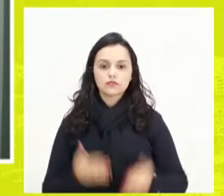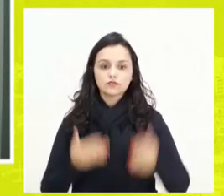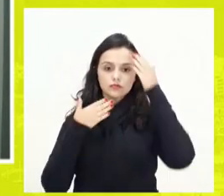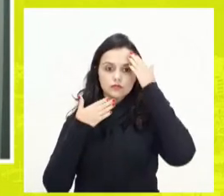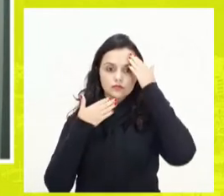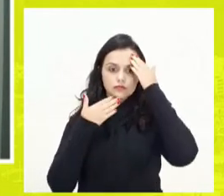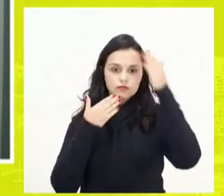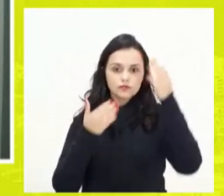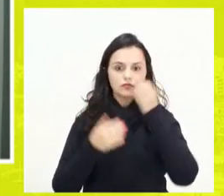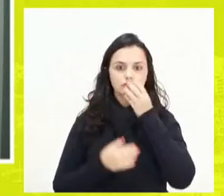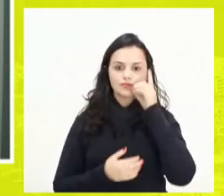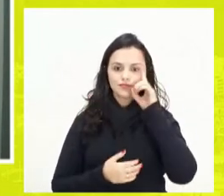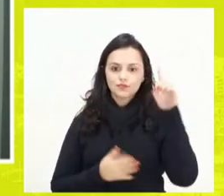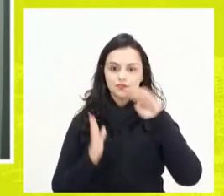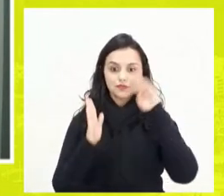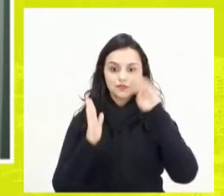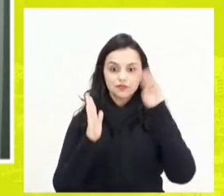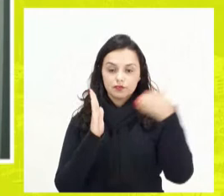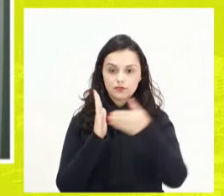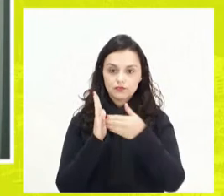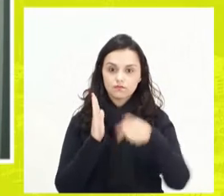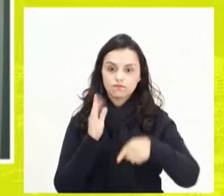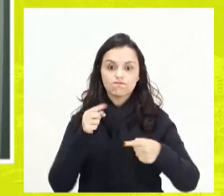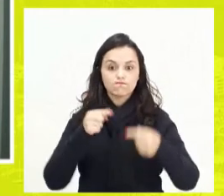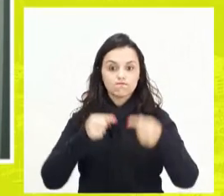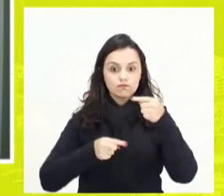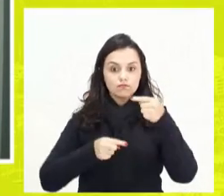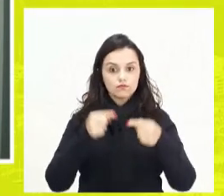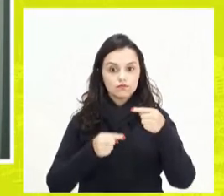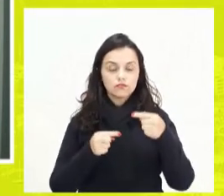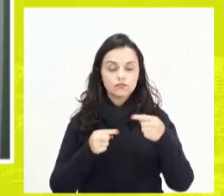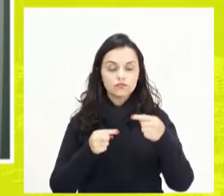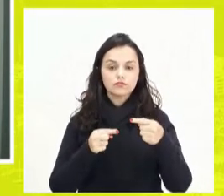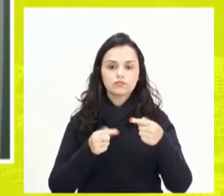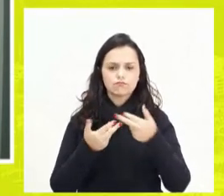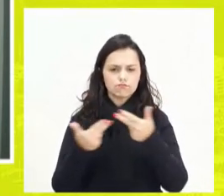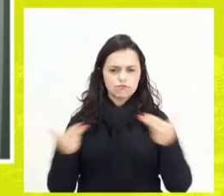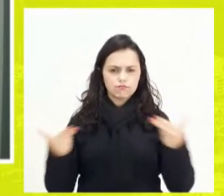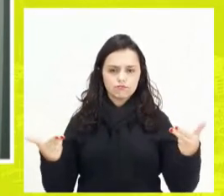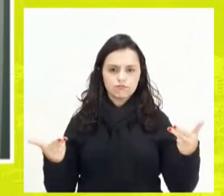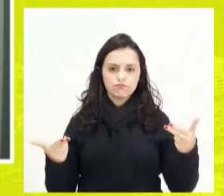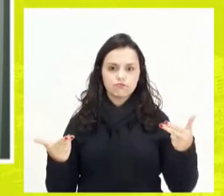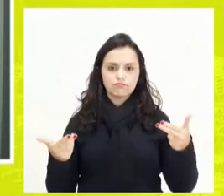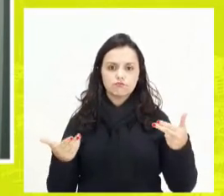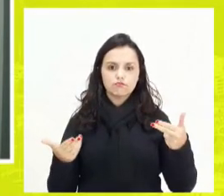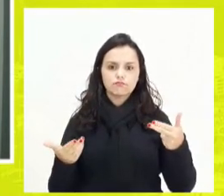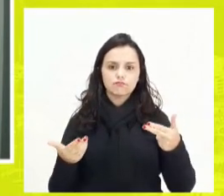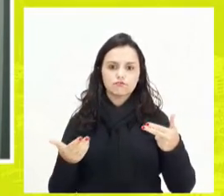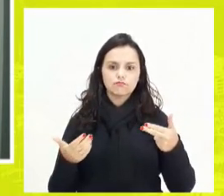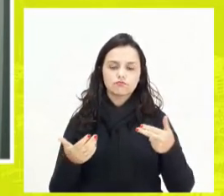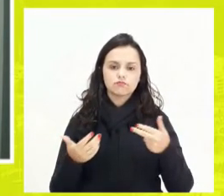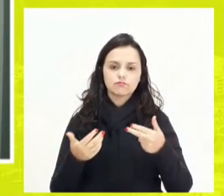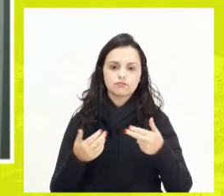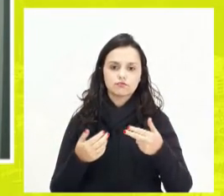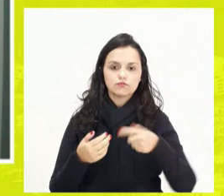really nice to have this discussion from a multi-disciplinary standpoint